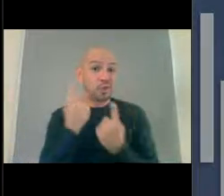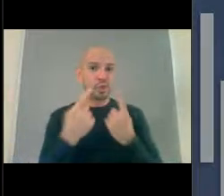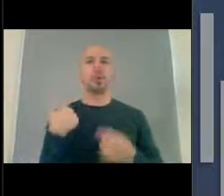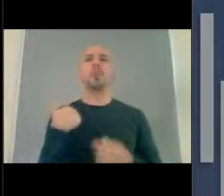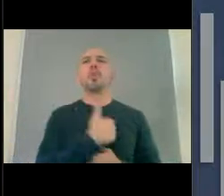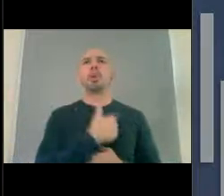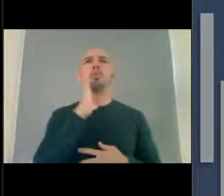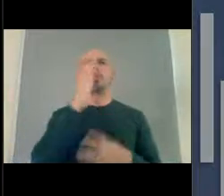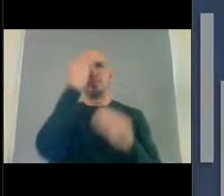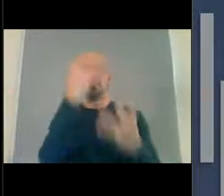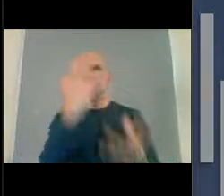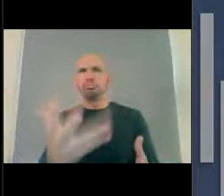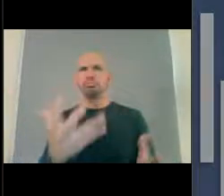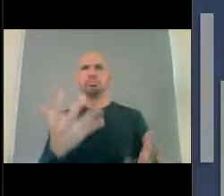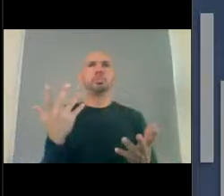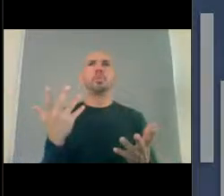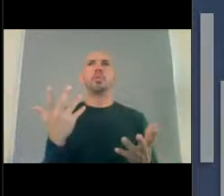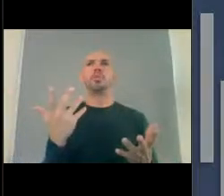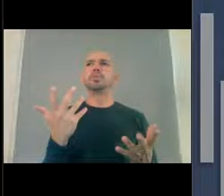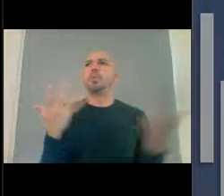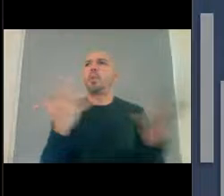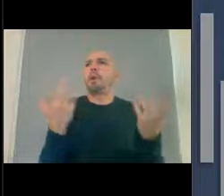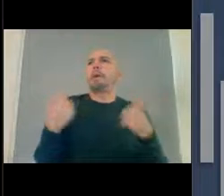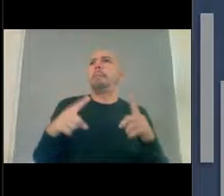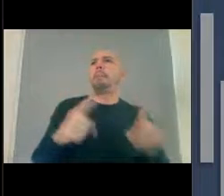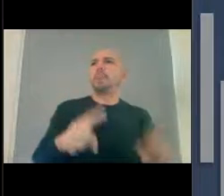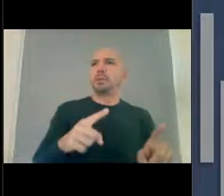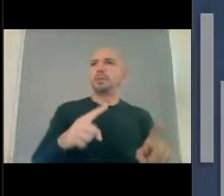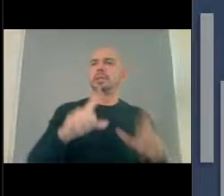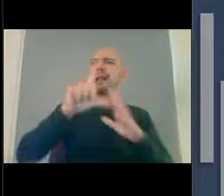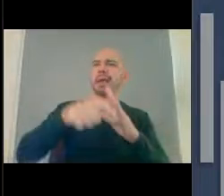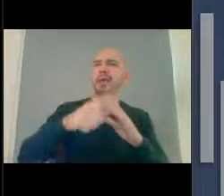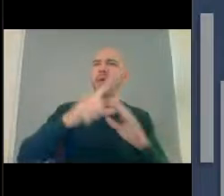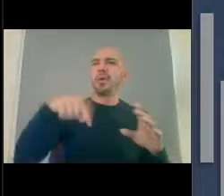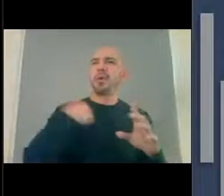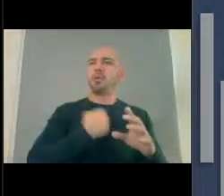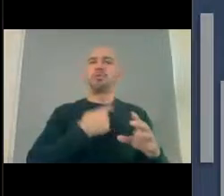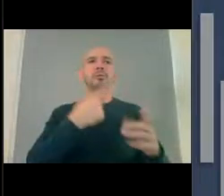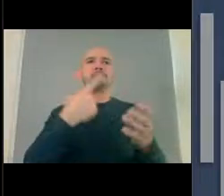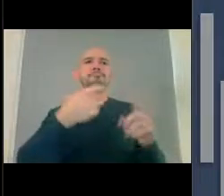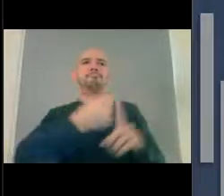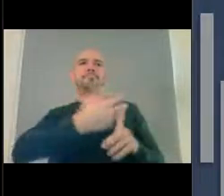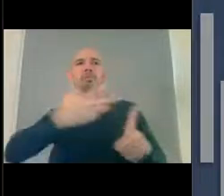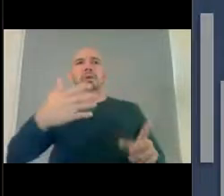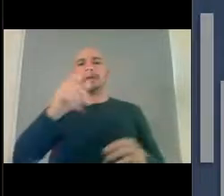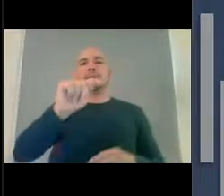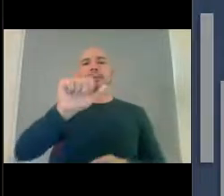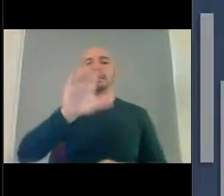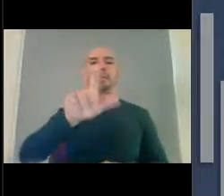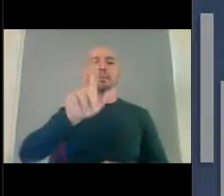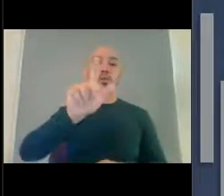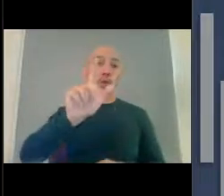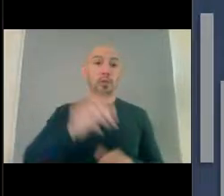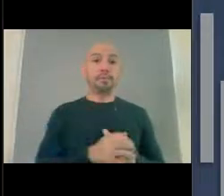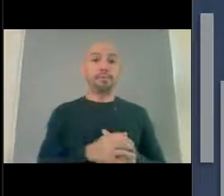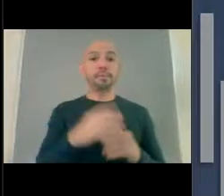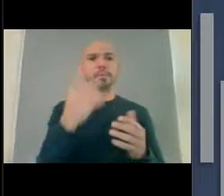issue when we get to tab 123. now i have a few upcoming events that i'd like to make everyone aware